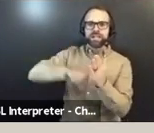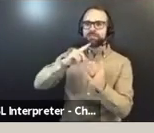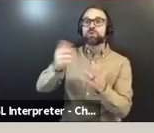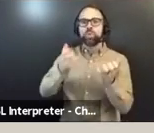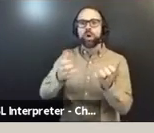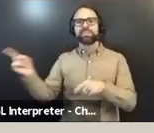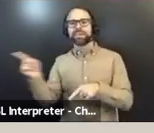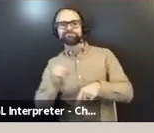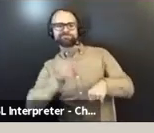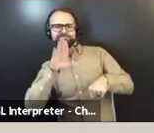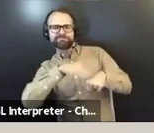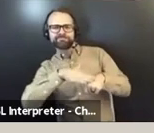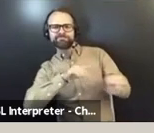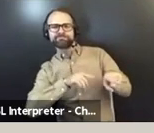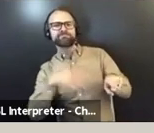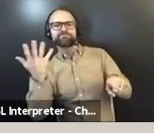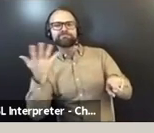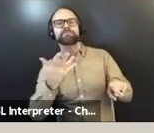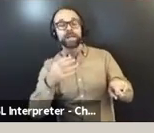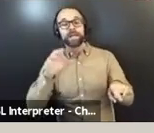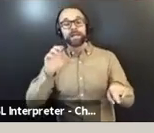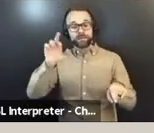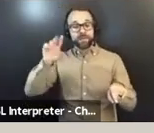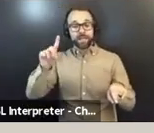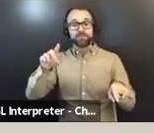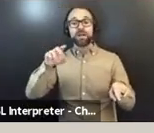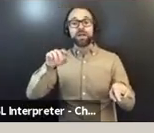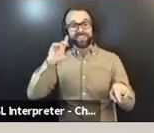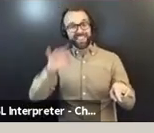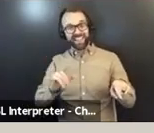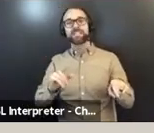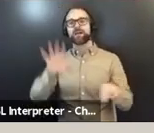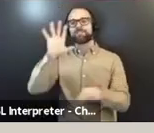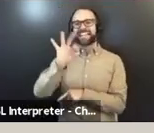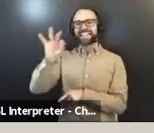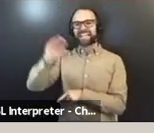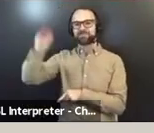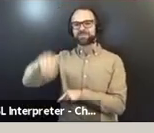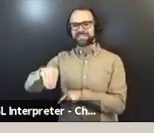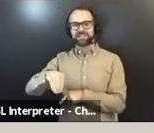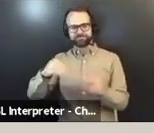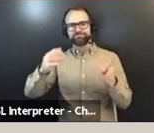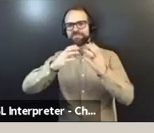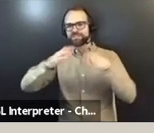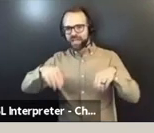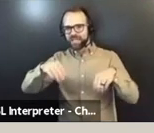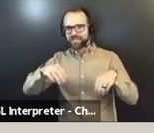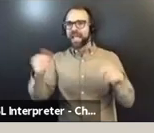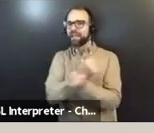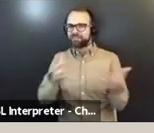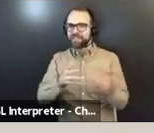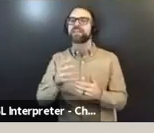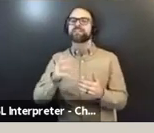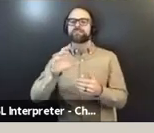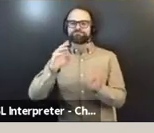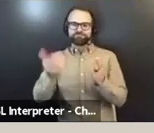for this FTCAS. If you get flagged for the FTCAS, you have a 99% chance that you're going to get everything you claimed. And they